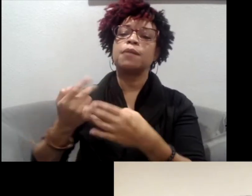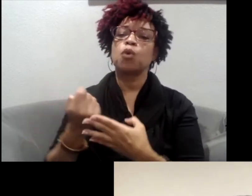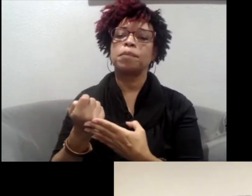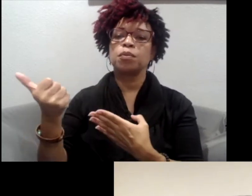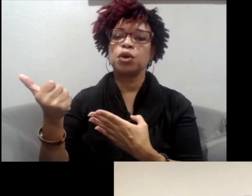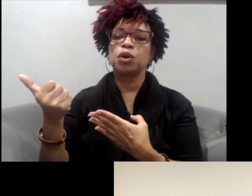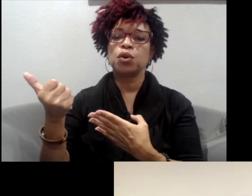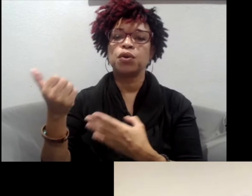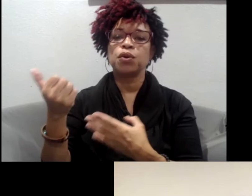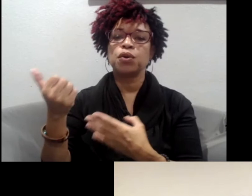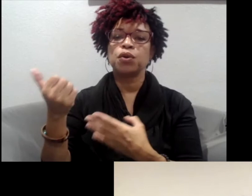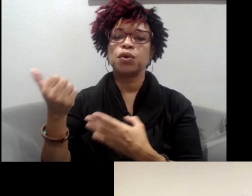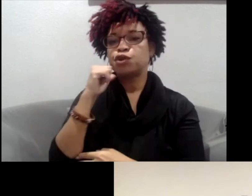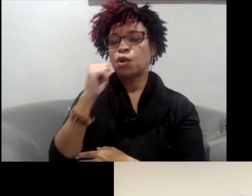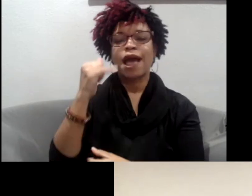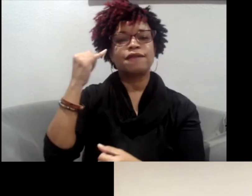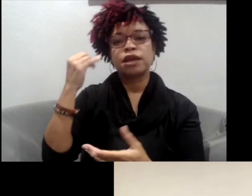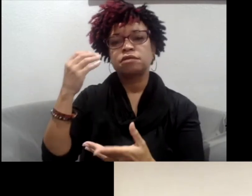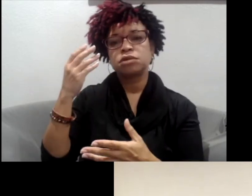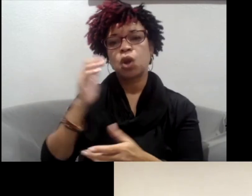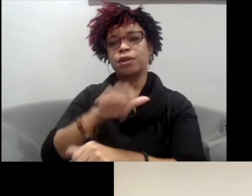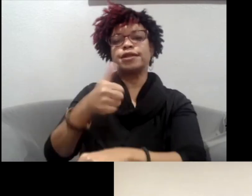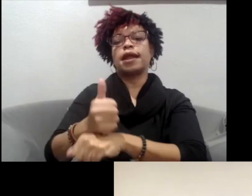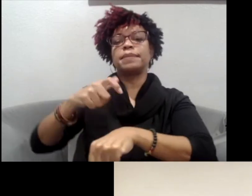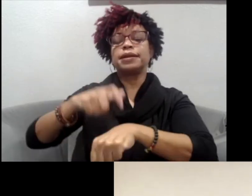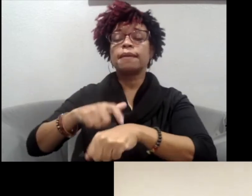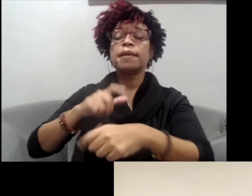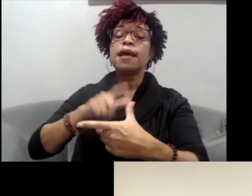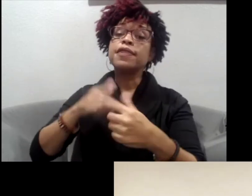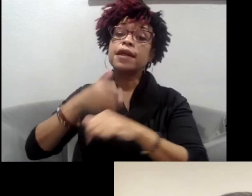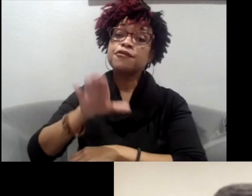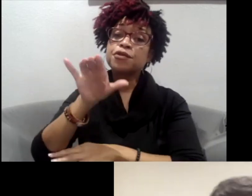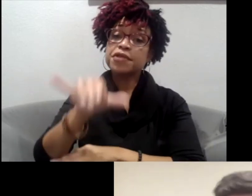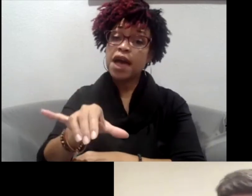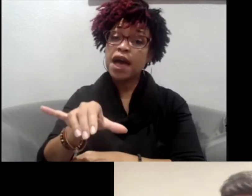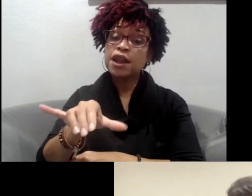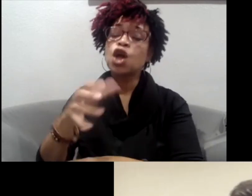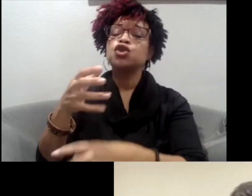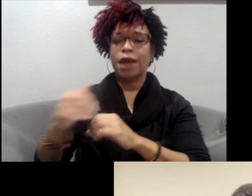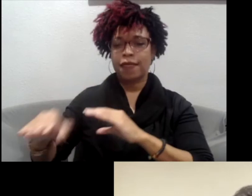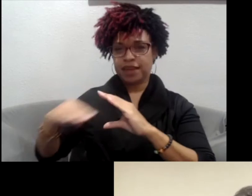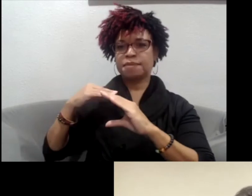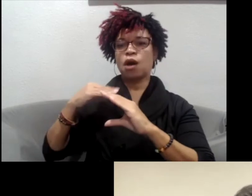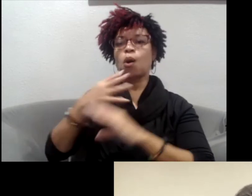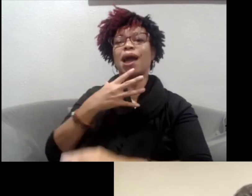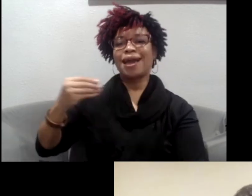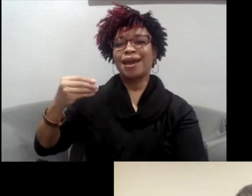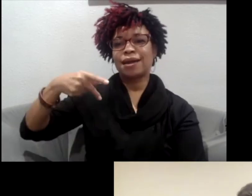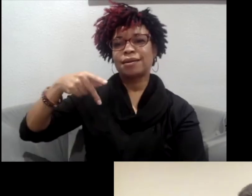don't have it finalized in time. Then after that, you will get the email and your PIN number. But